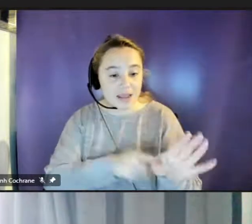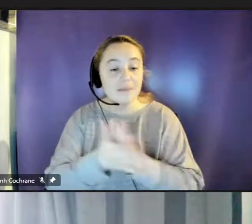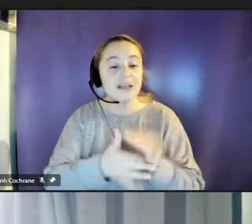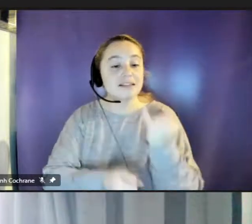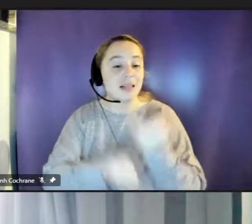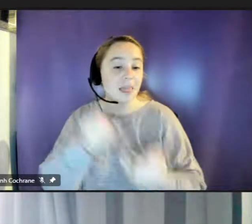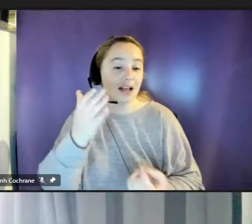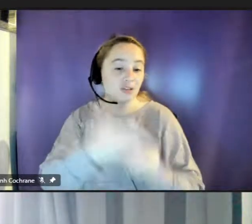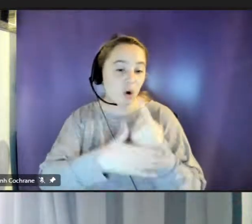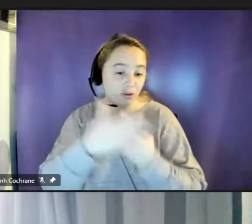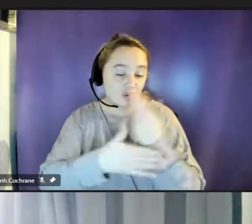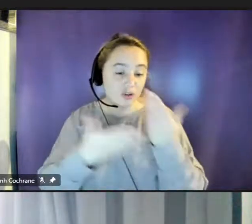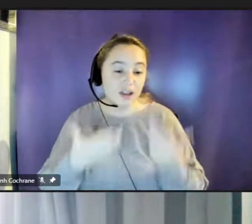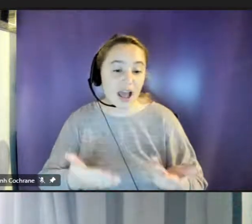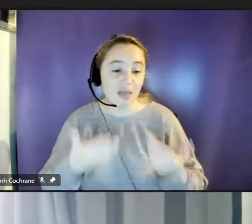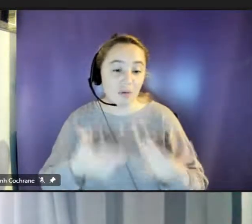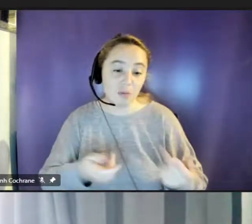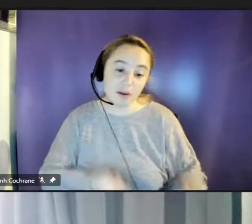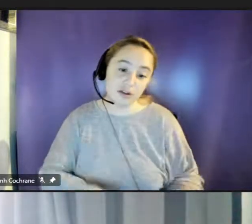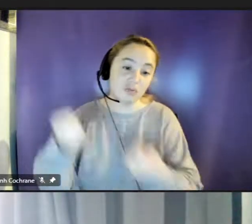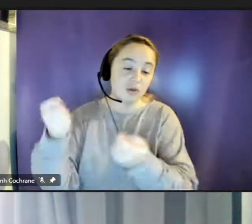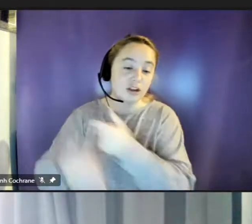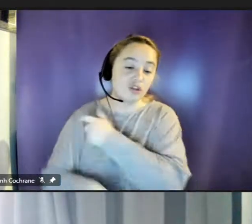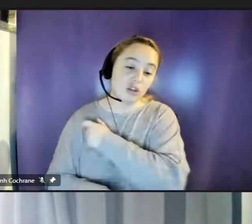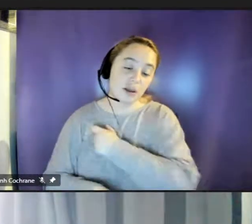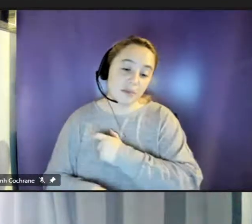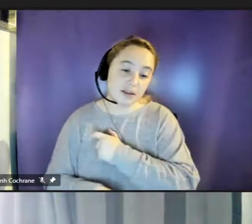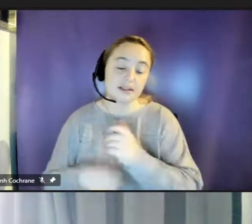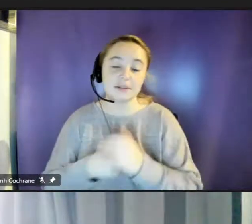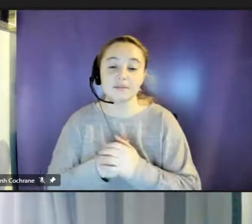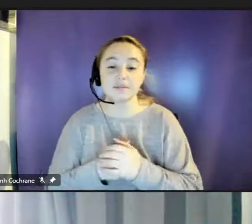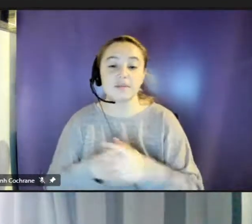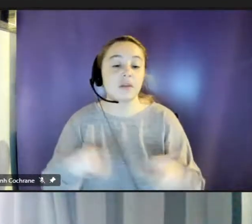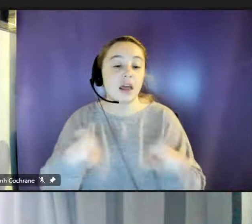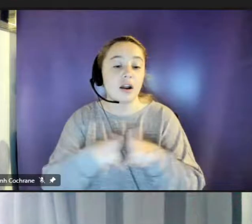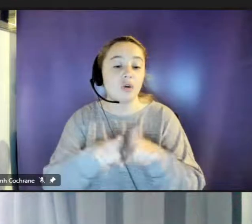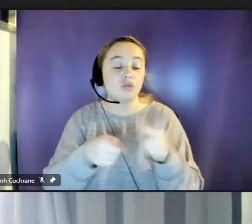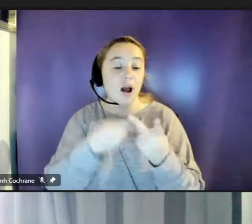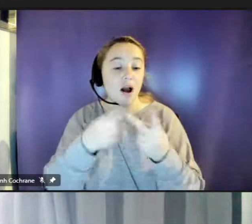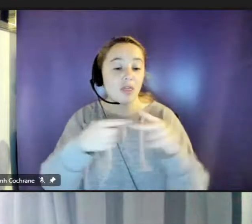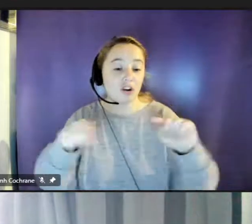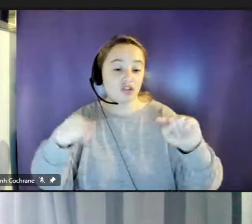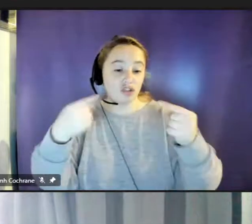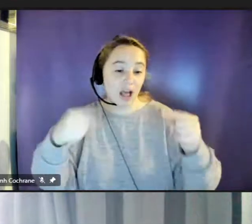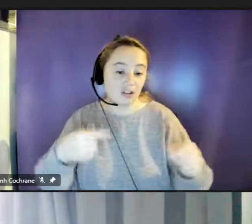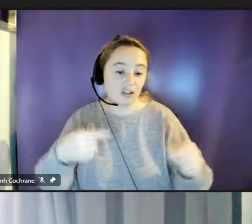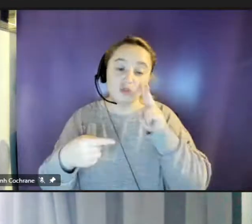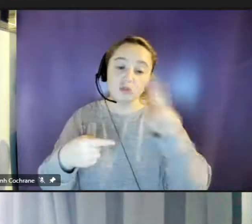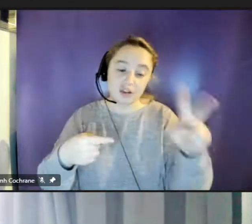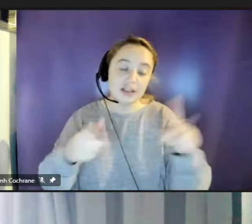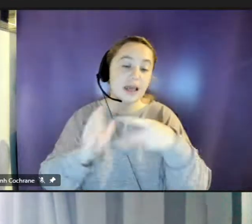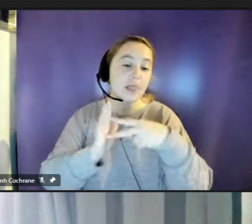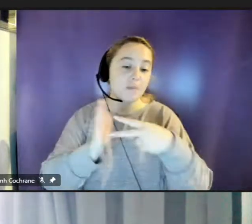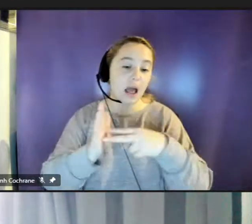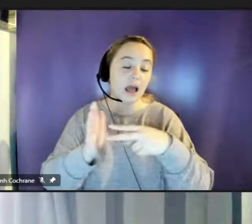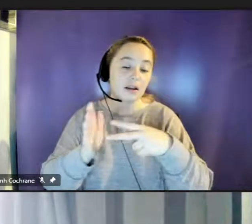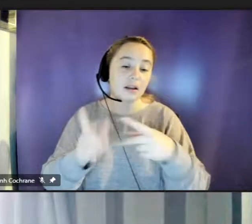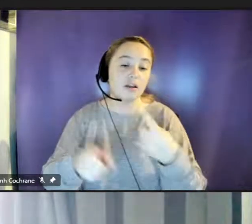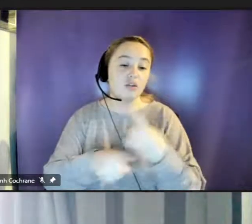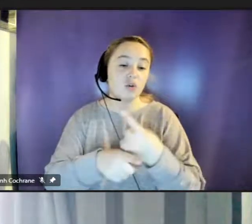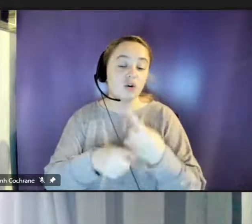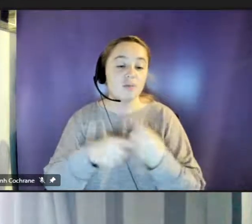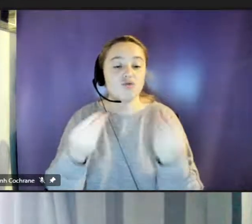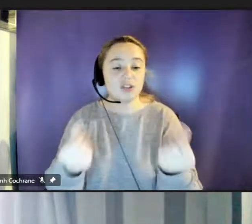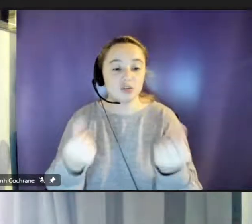to bring an audit plan to the committee. We've also got some other challenges which you'll see in the plan itself around the number of resources